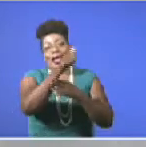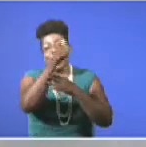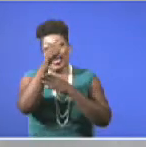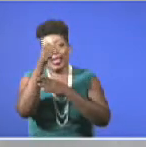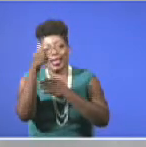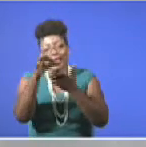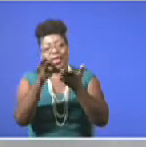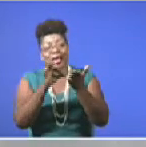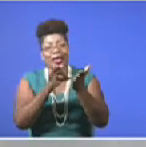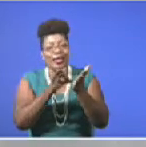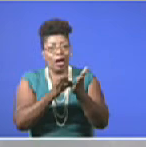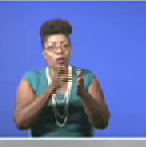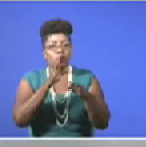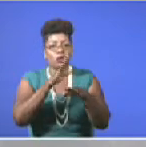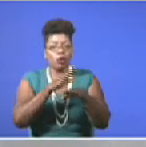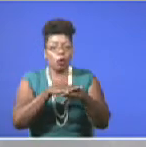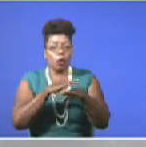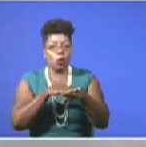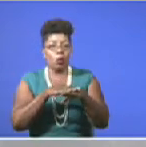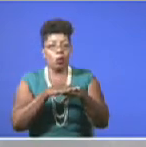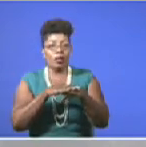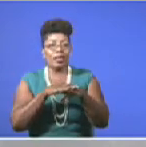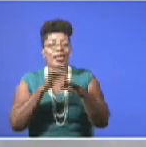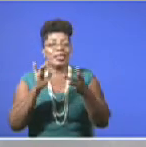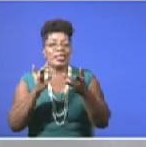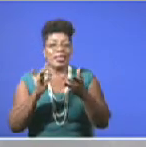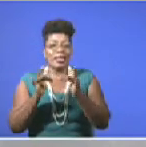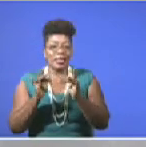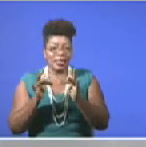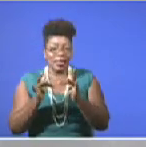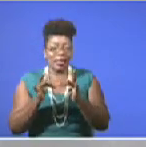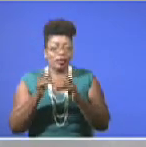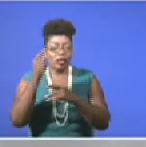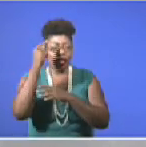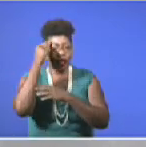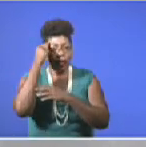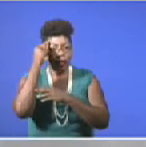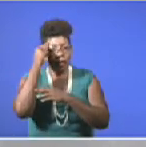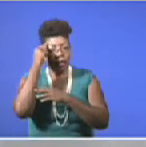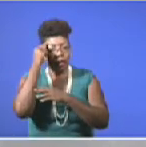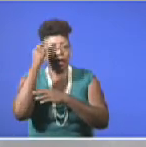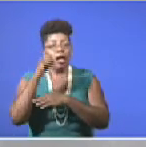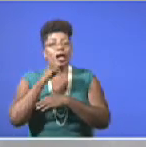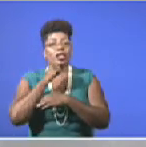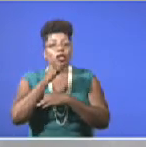accounts online requesting funds, to think twice and to not commit themselves.